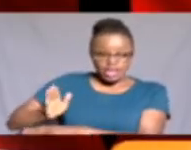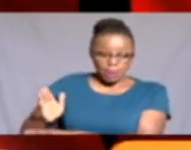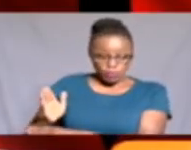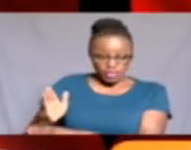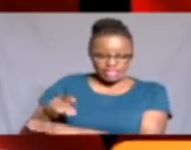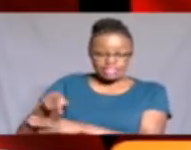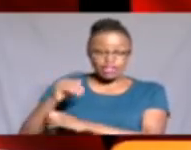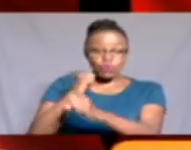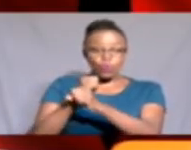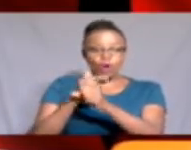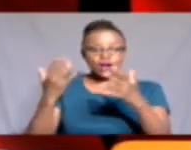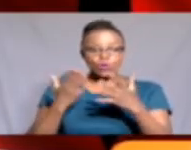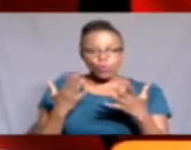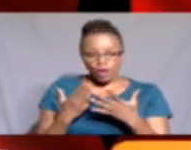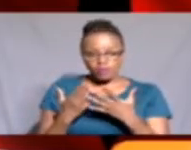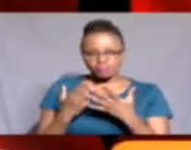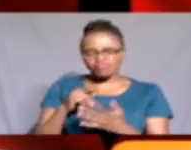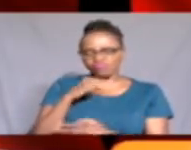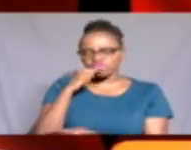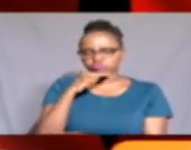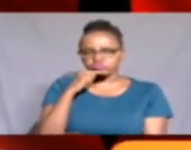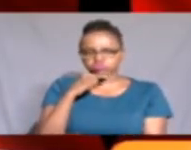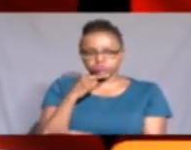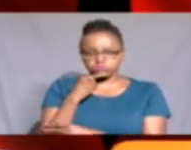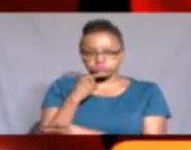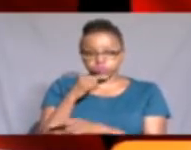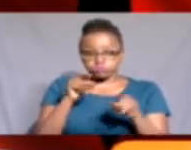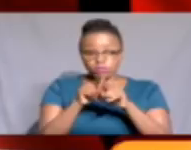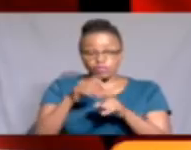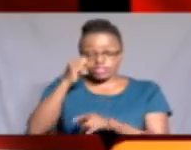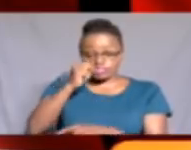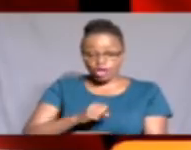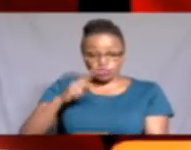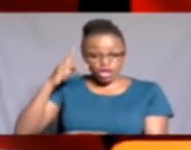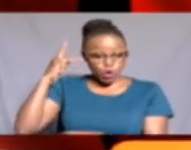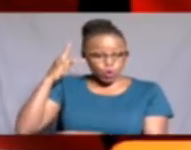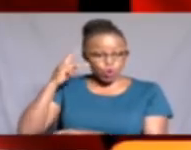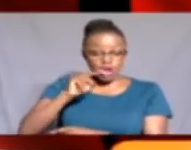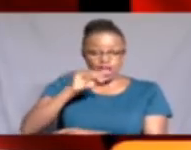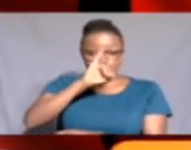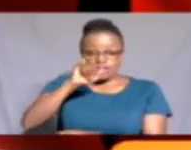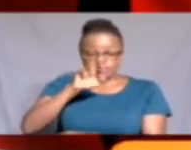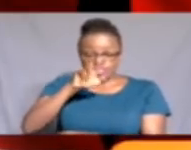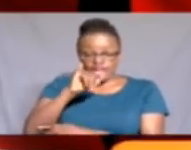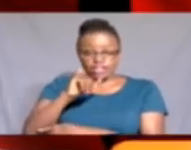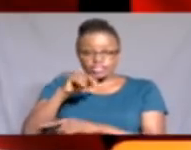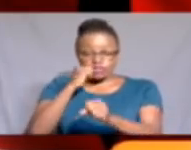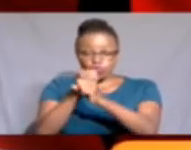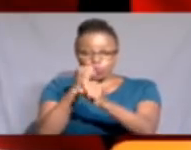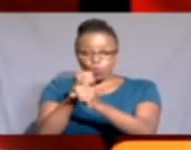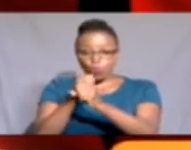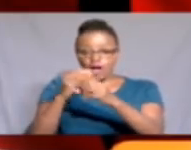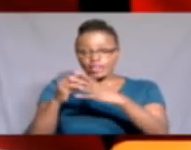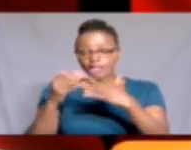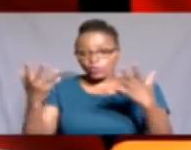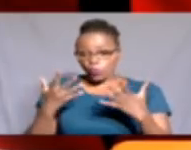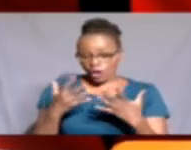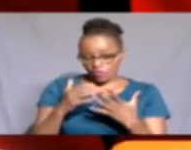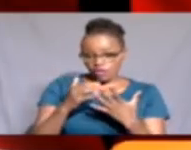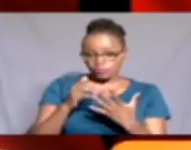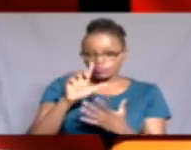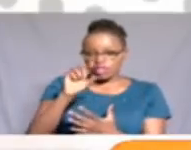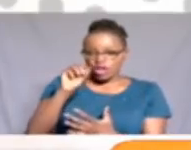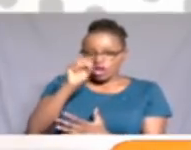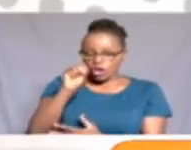Mwinzi, has been named to Seoul, South Korea. Jerin Jerry Karago will serve in Los Angeles,